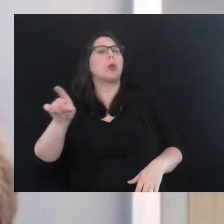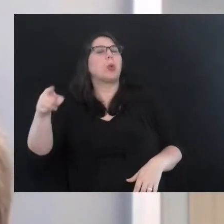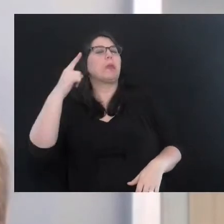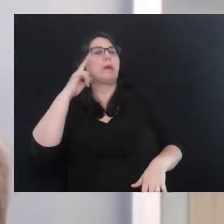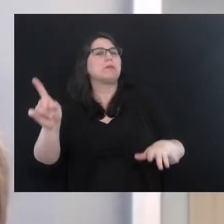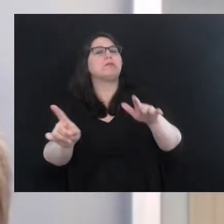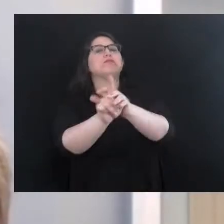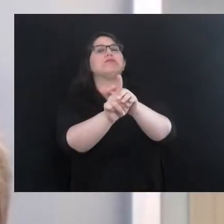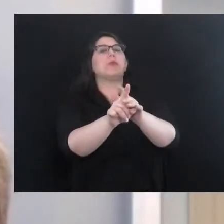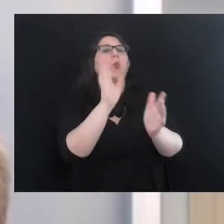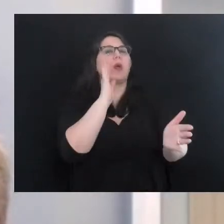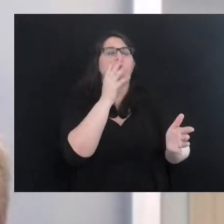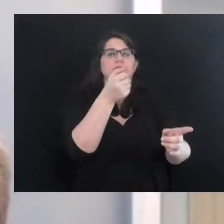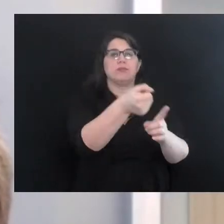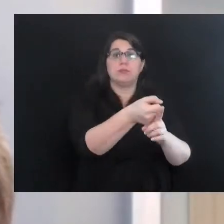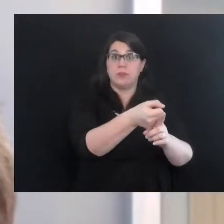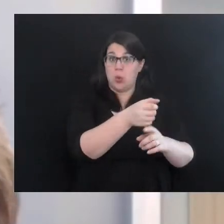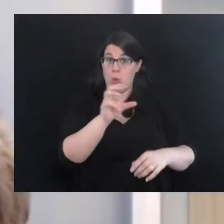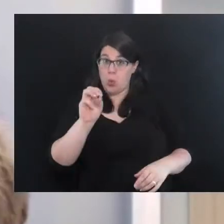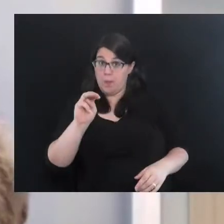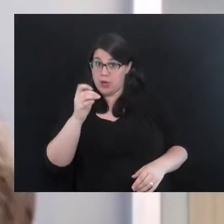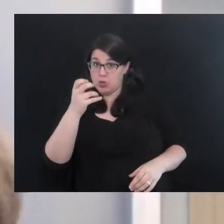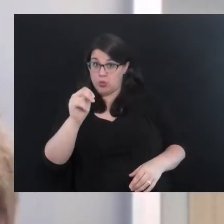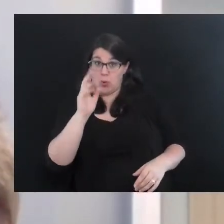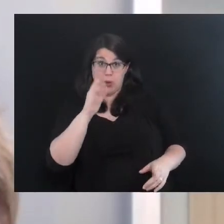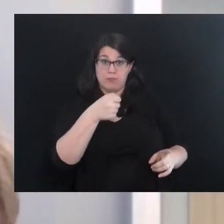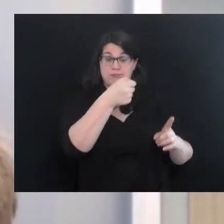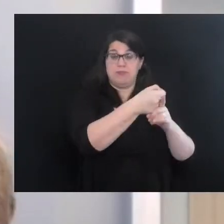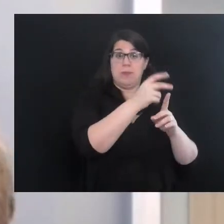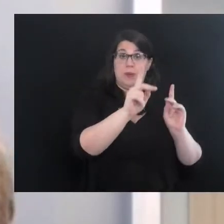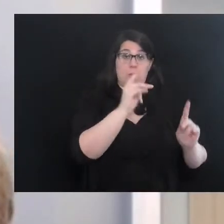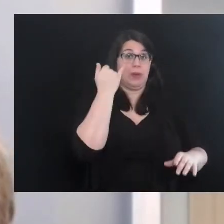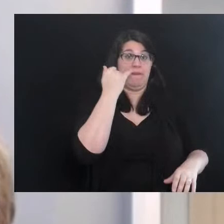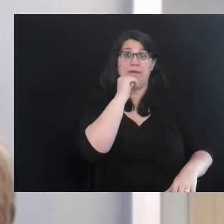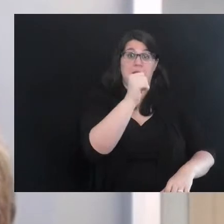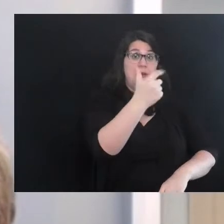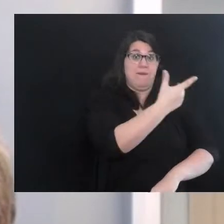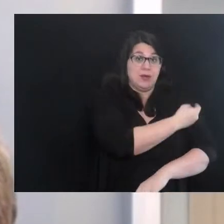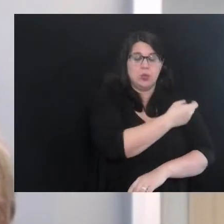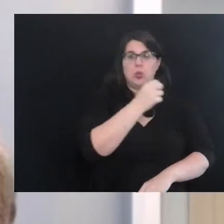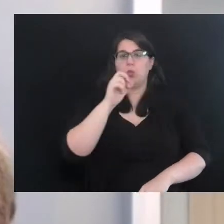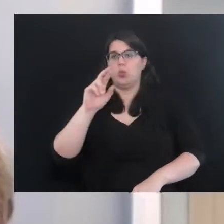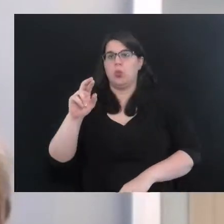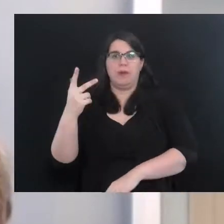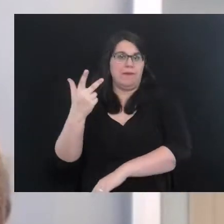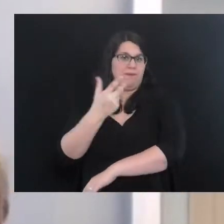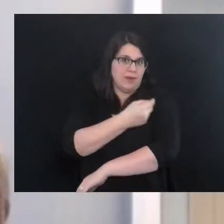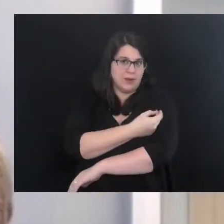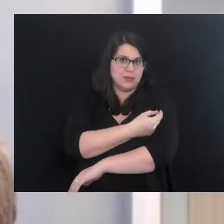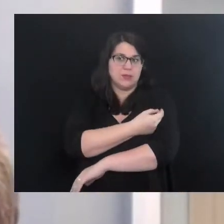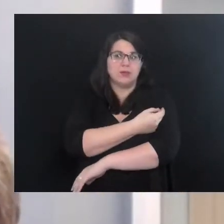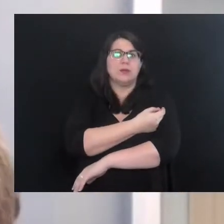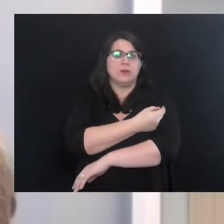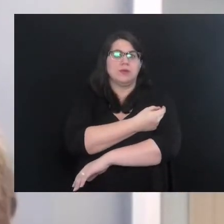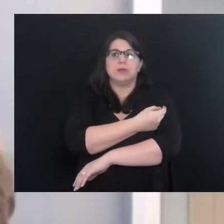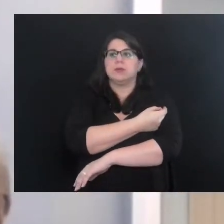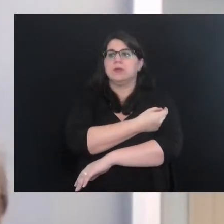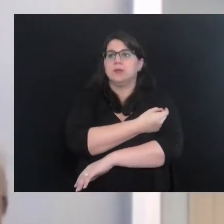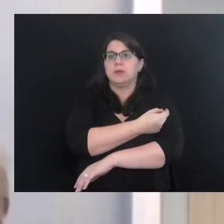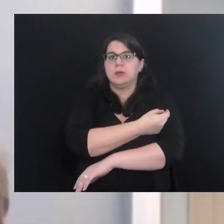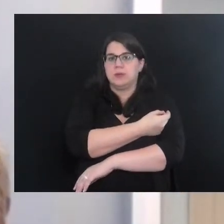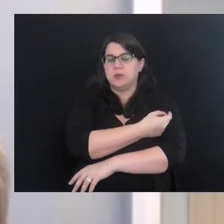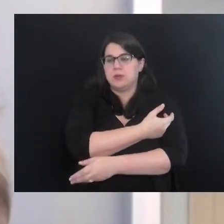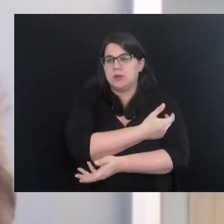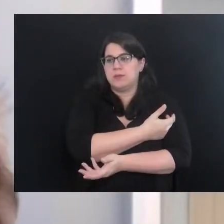an unvaccinated person? And does it occur in a vaccinated person that it's responding to